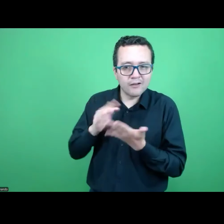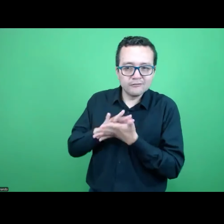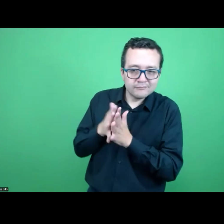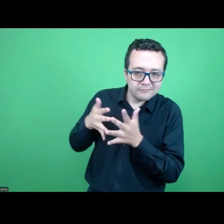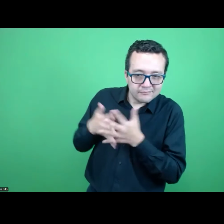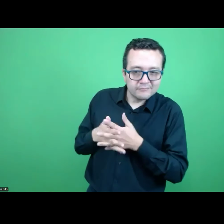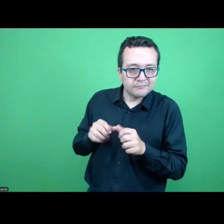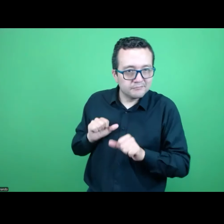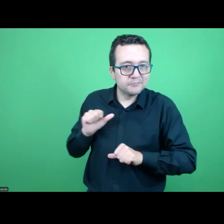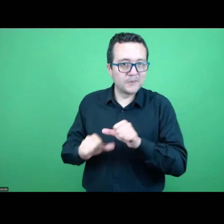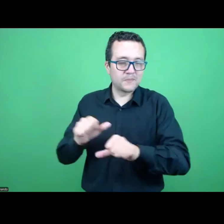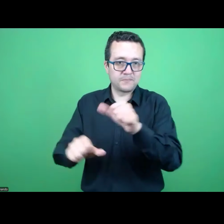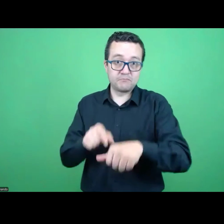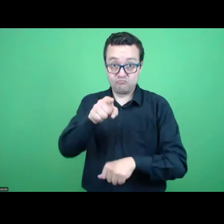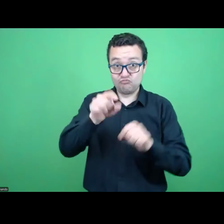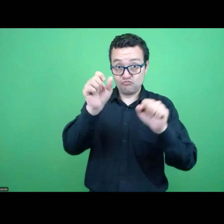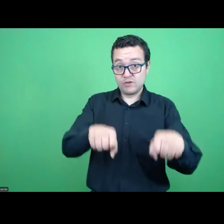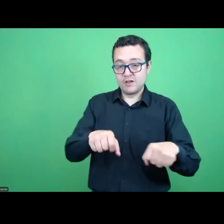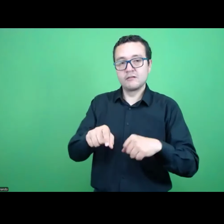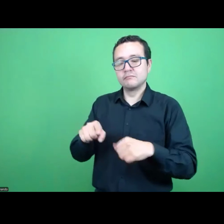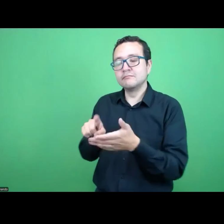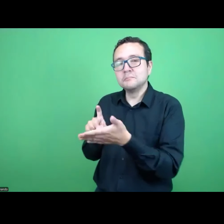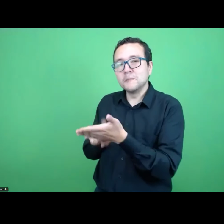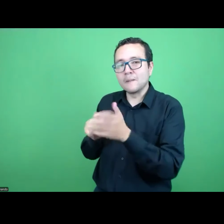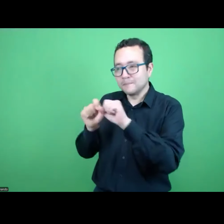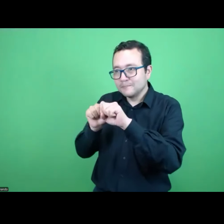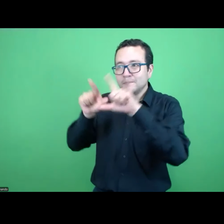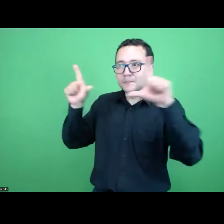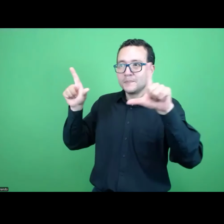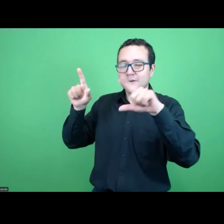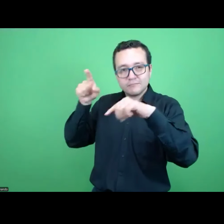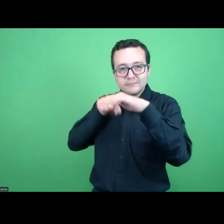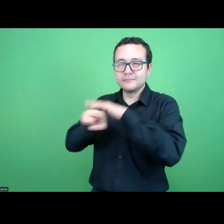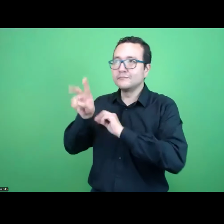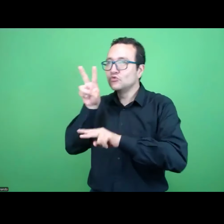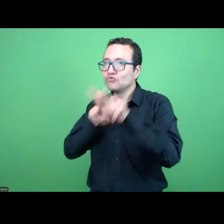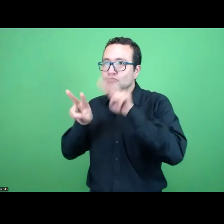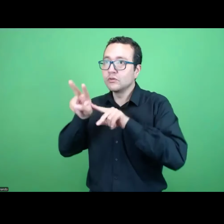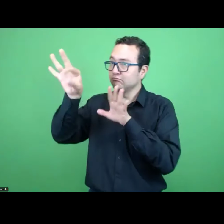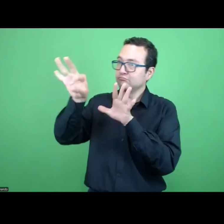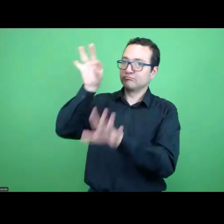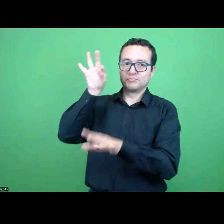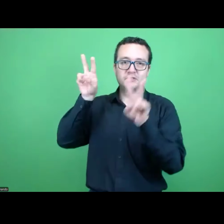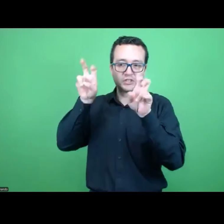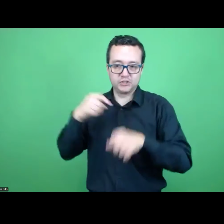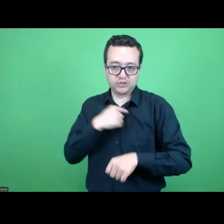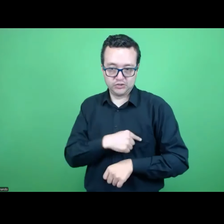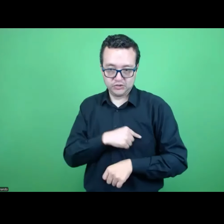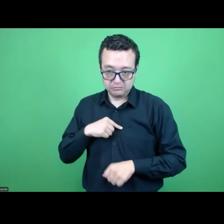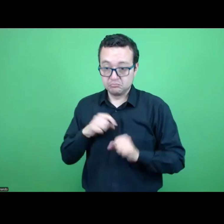commitment, and say that you are looking for a partner. And that partner can be a